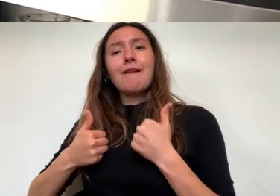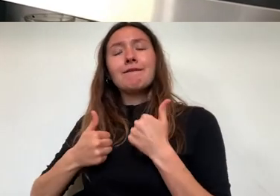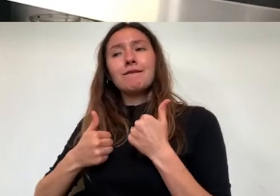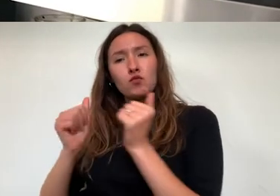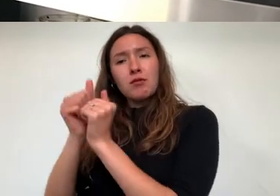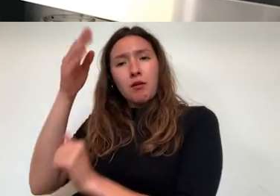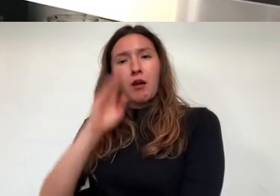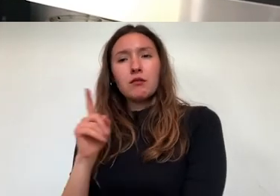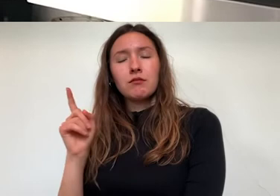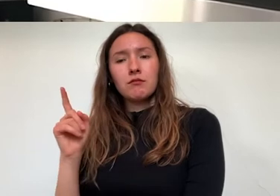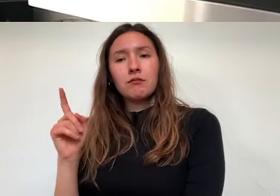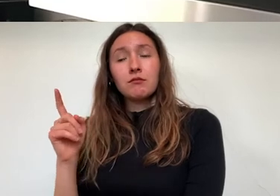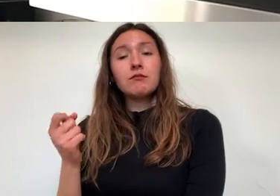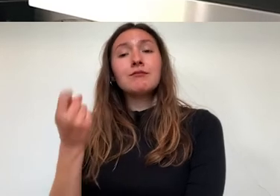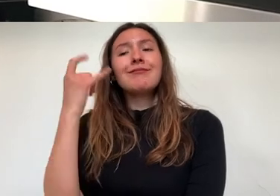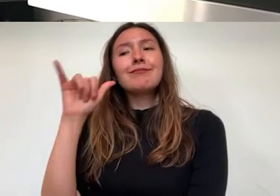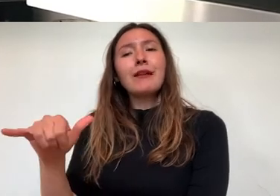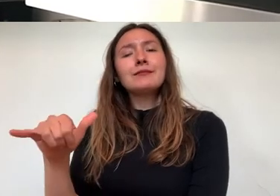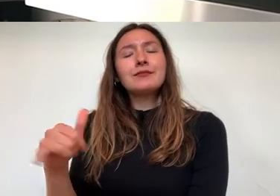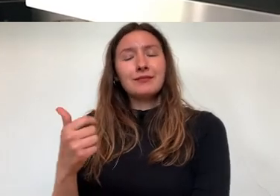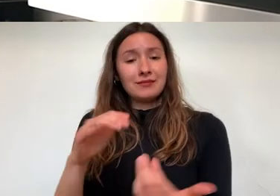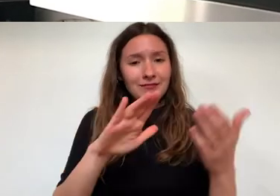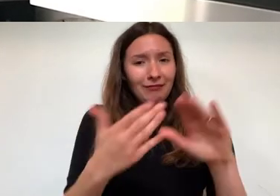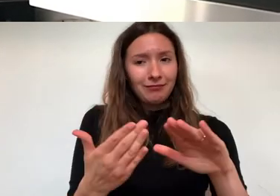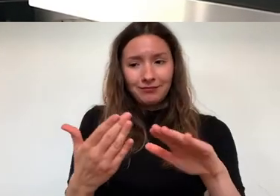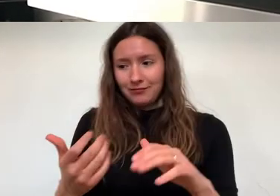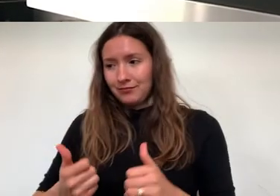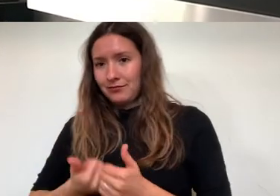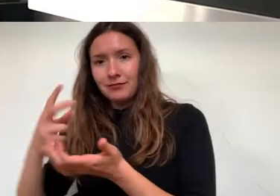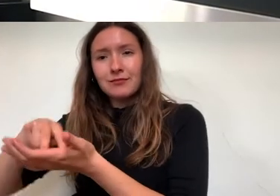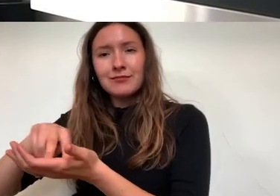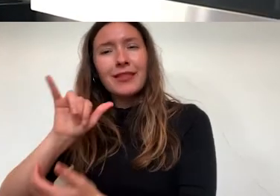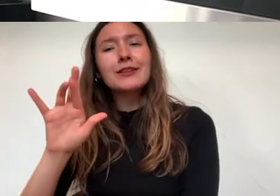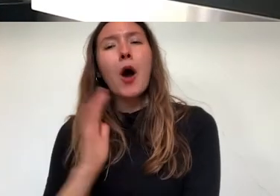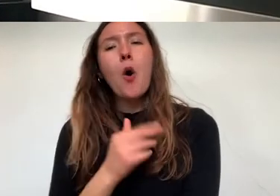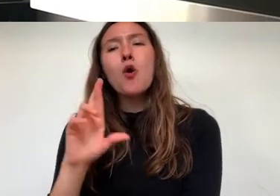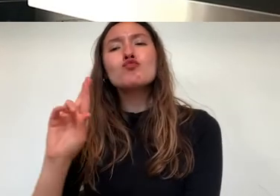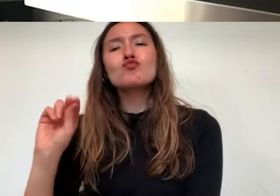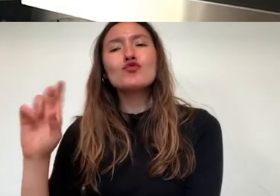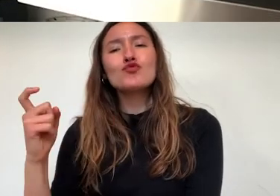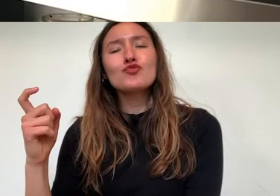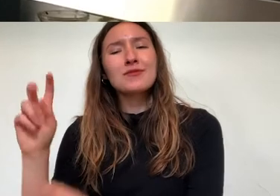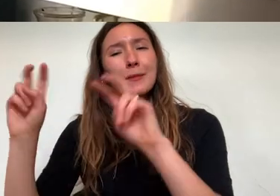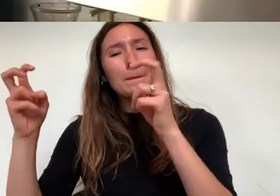Christ. See, to me, there's a roux in that. The beginning of something